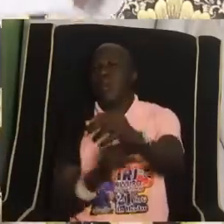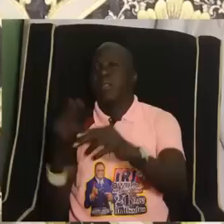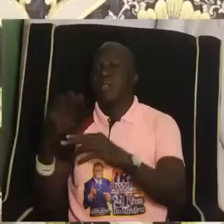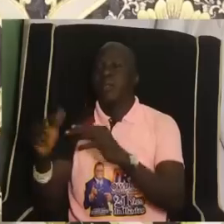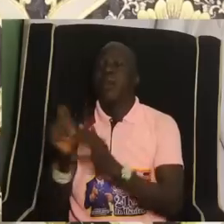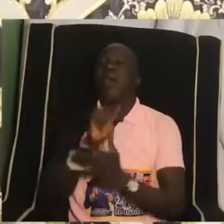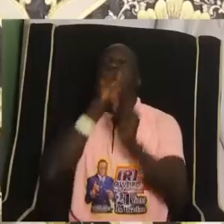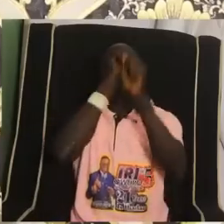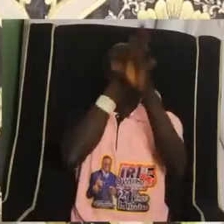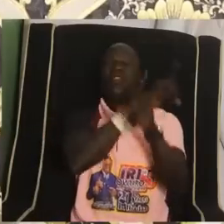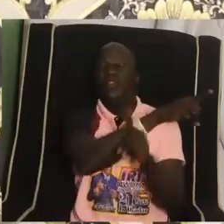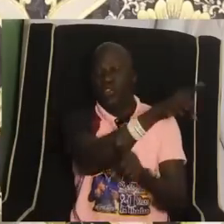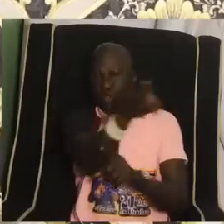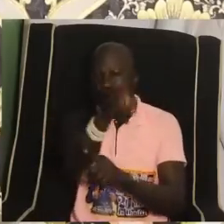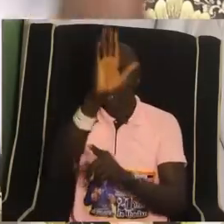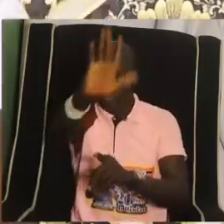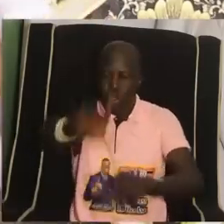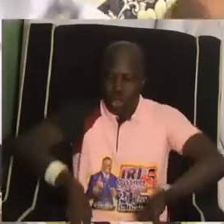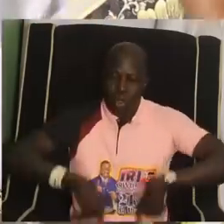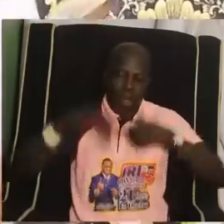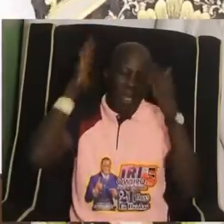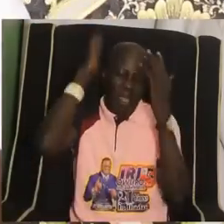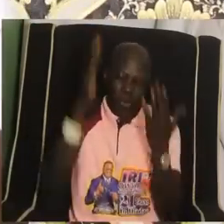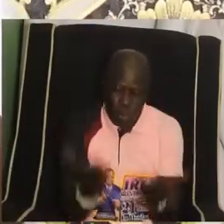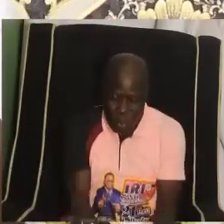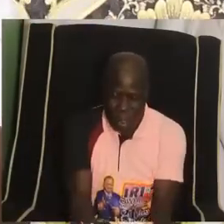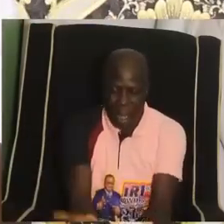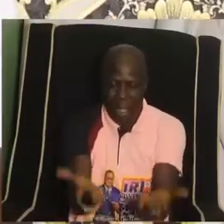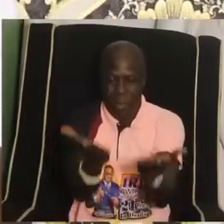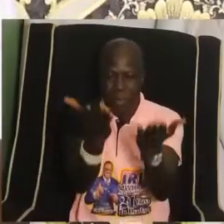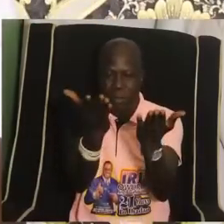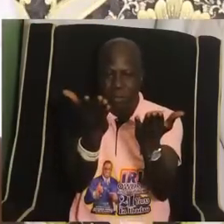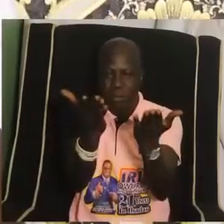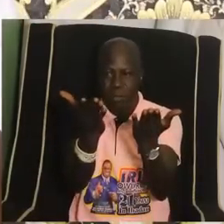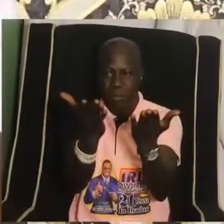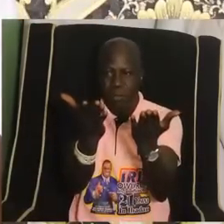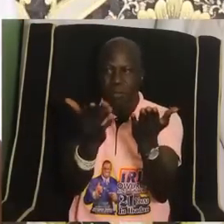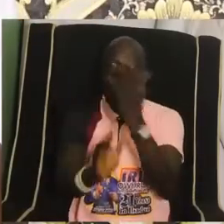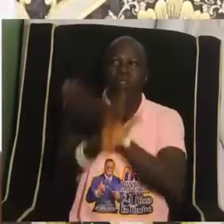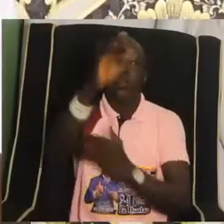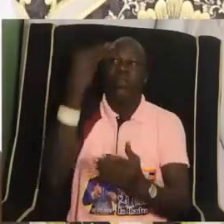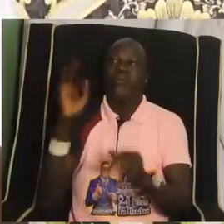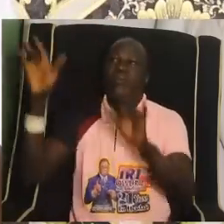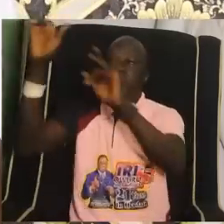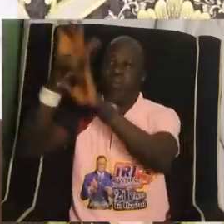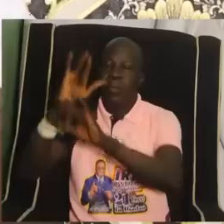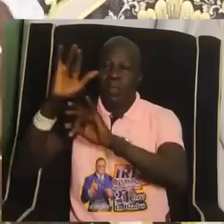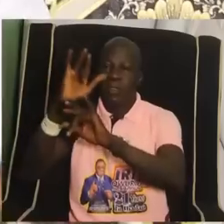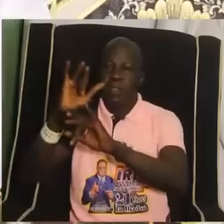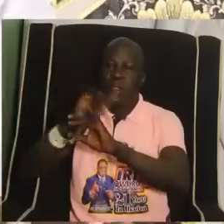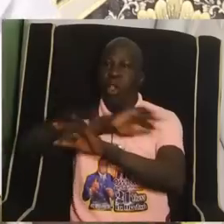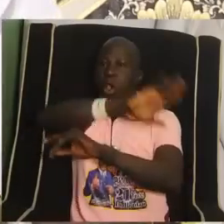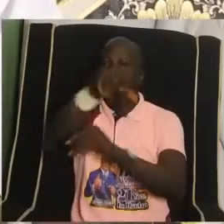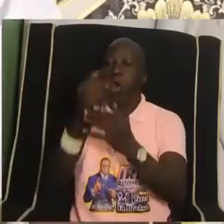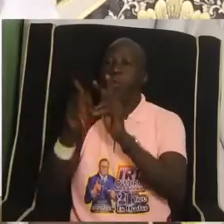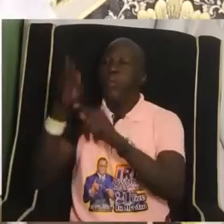In the name of Jesus, I bless you. Your love will rise. Olorun anu. God of mercy. Gbogbo en to